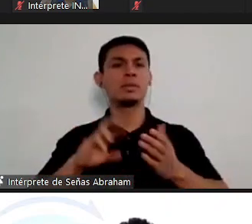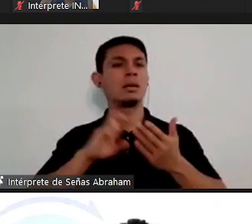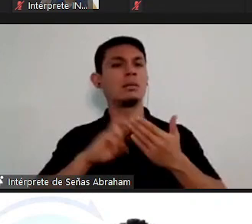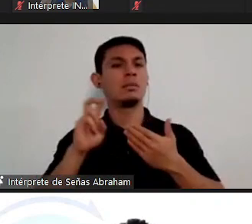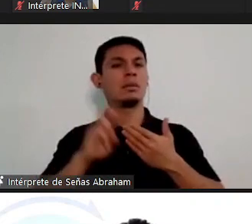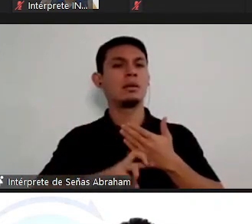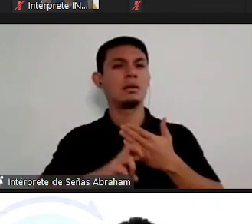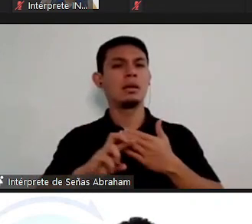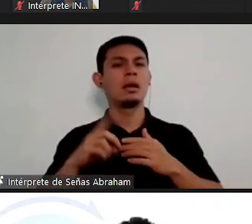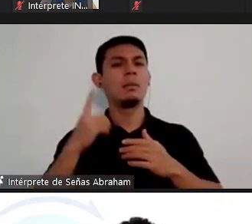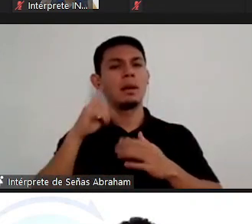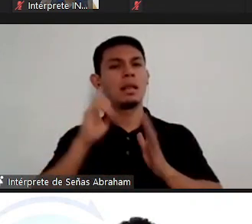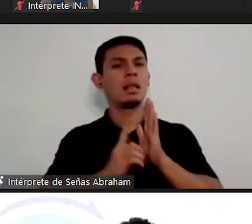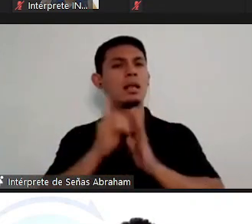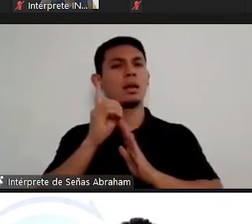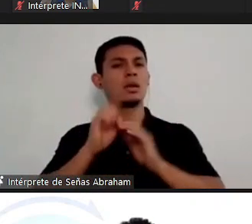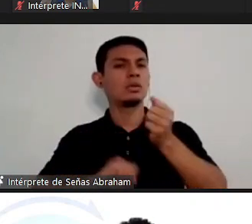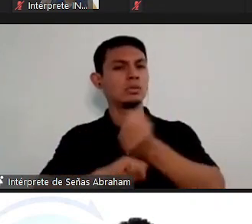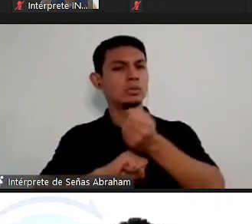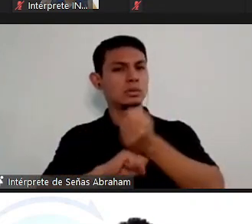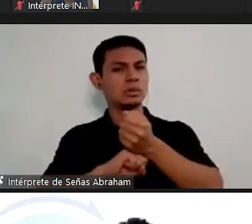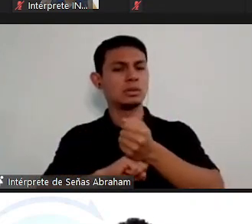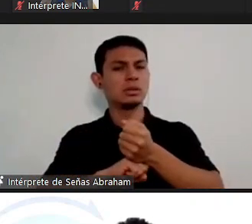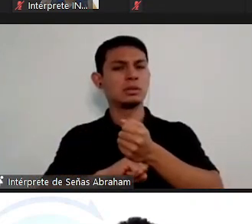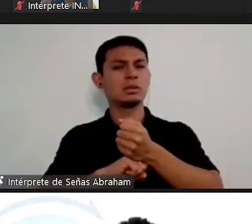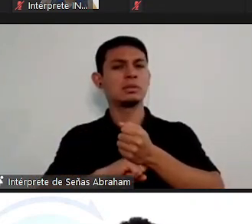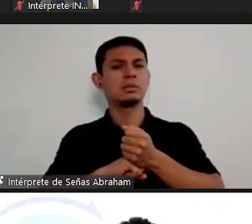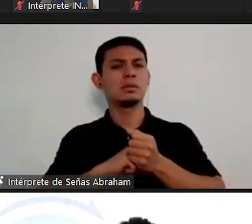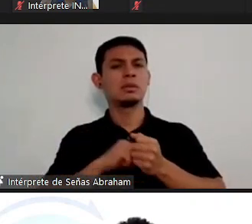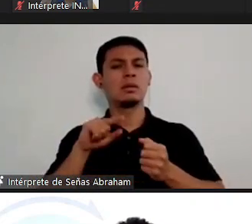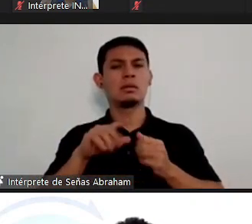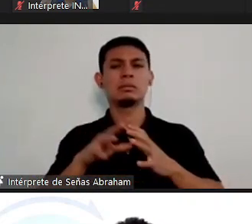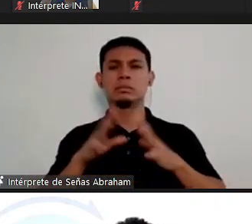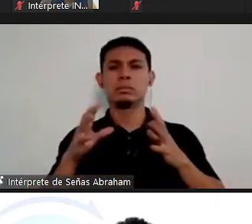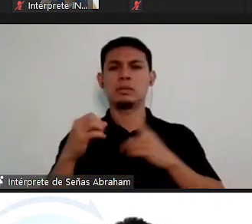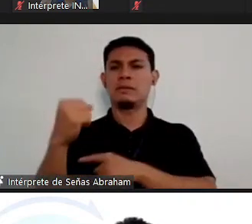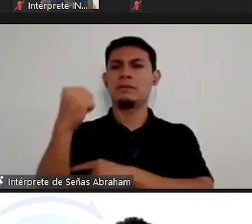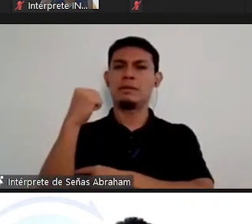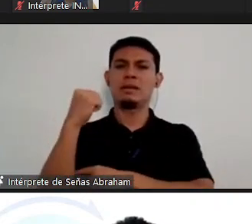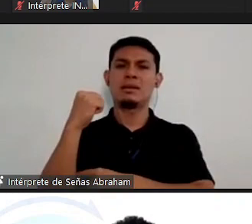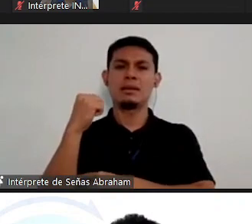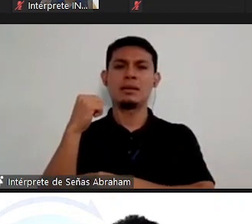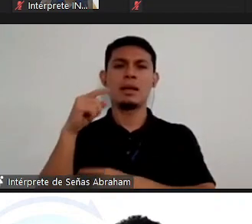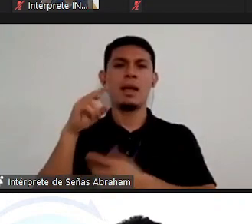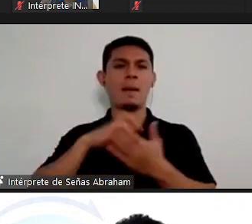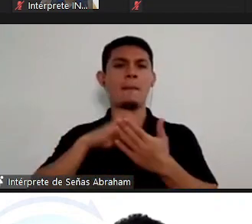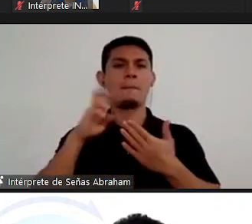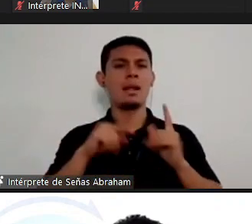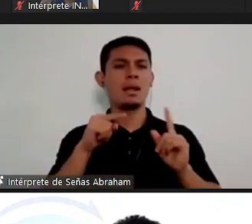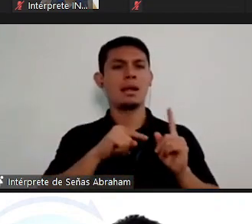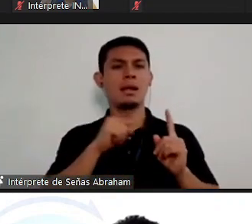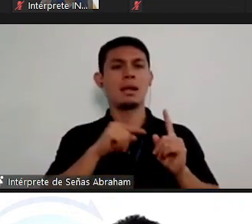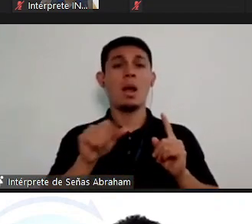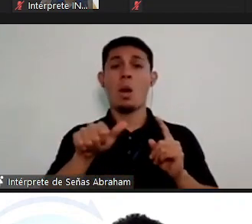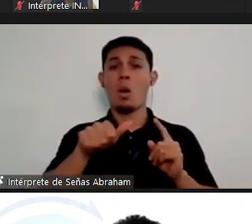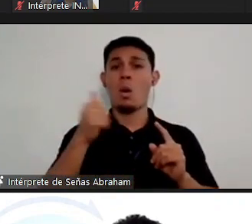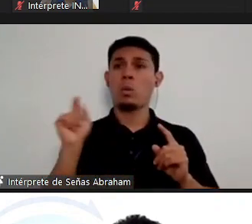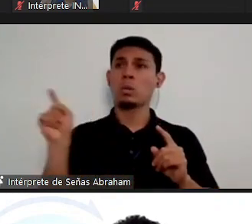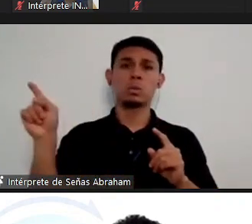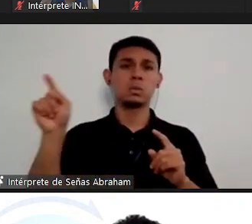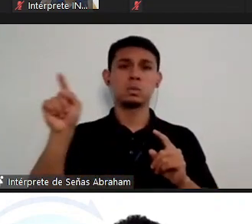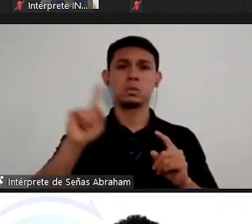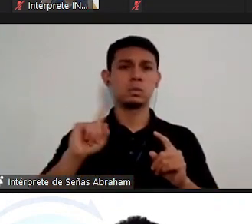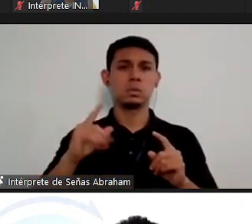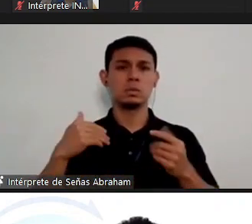orientation to the sustainable of competitiveness and productivity sustainability of our